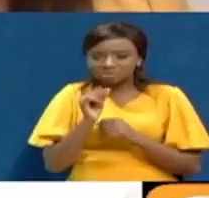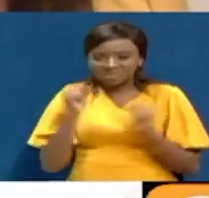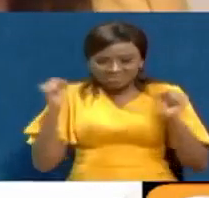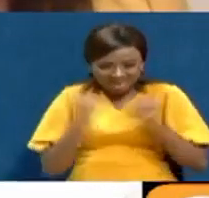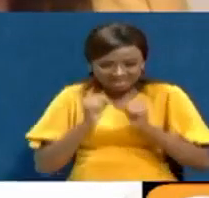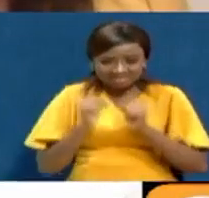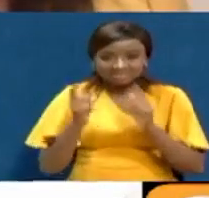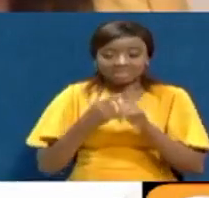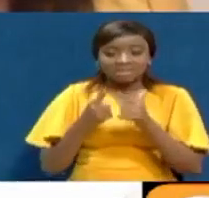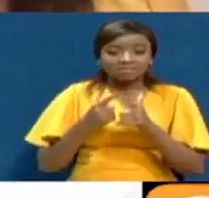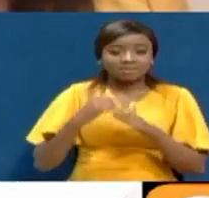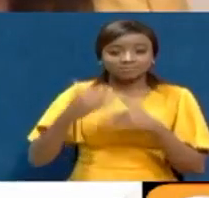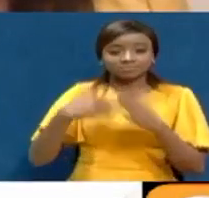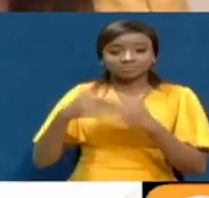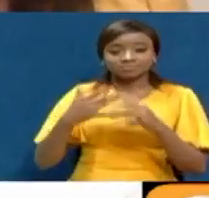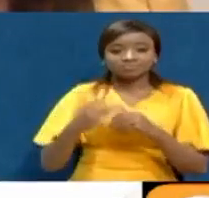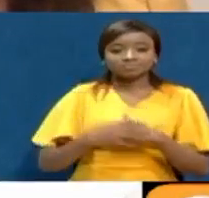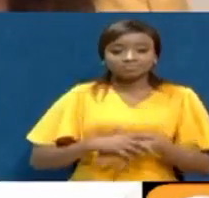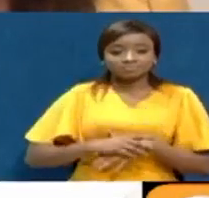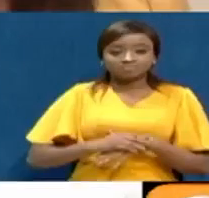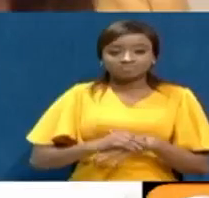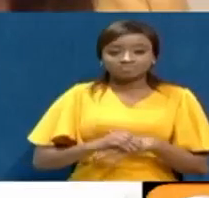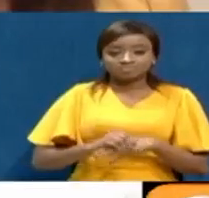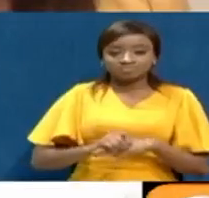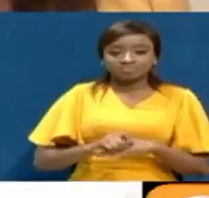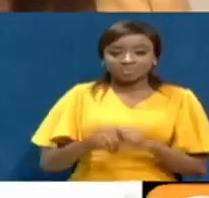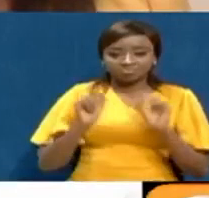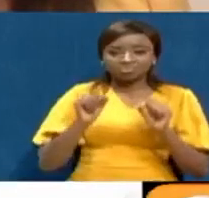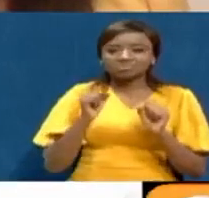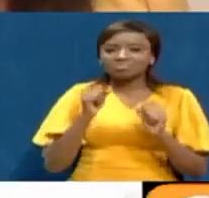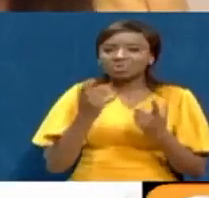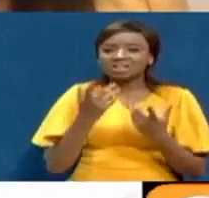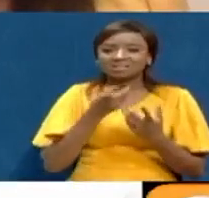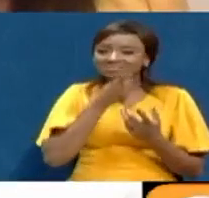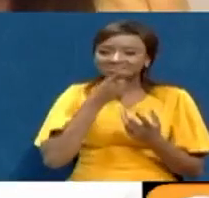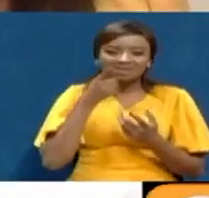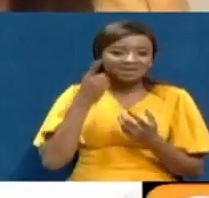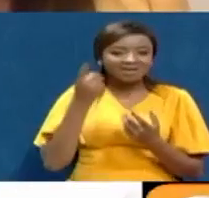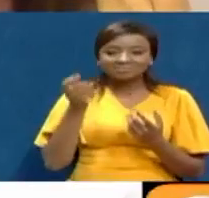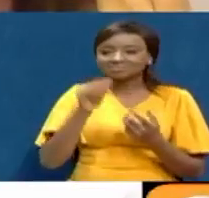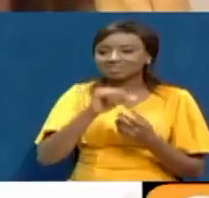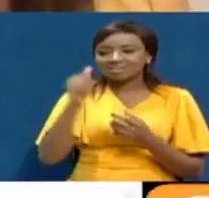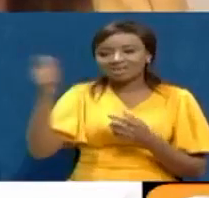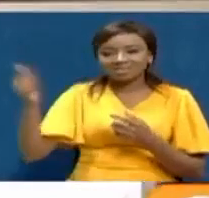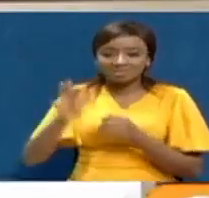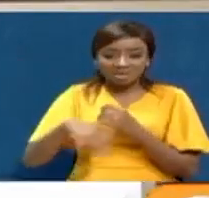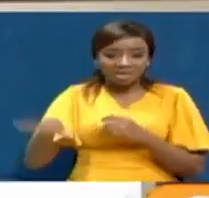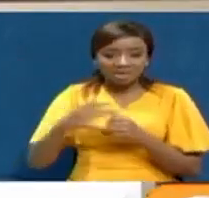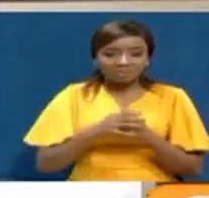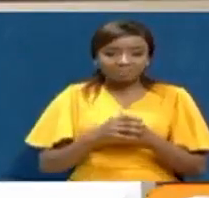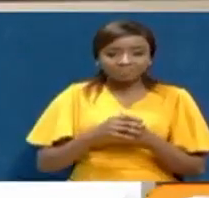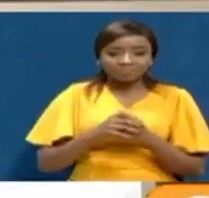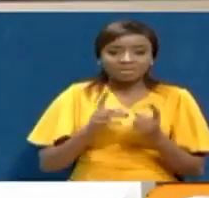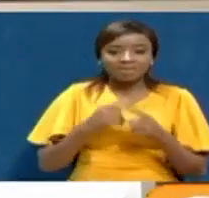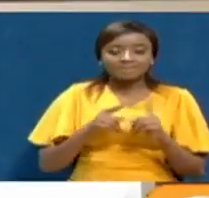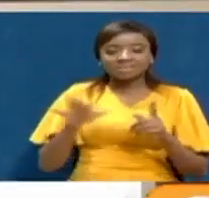then thereafter, as we had issued the September forecast, we expect mainly dry conditions over most parts of the country. Mainly parts of